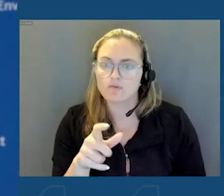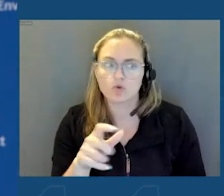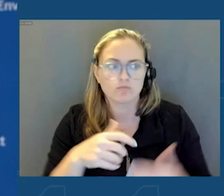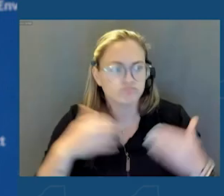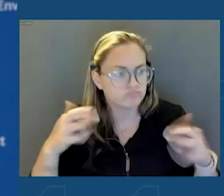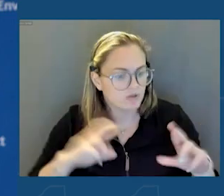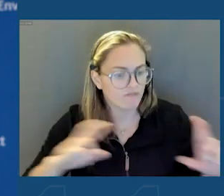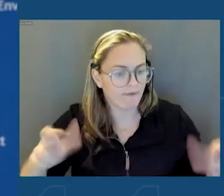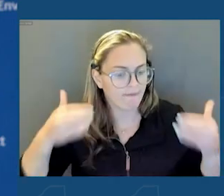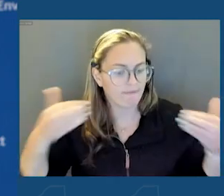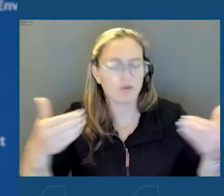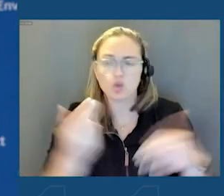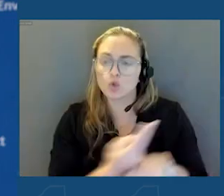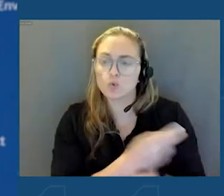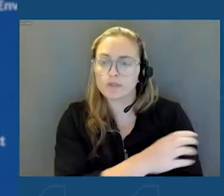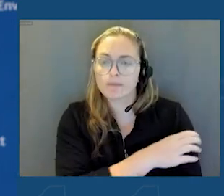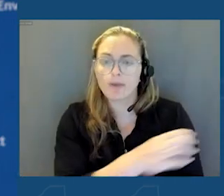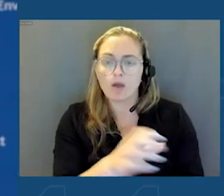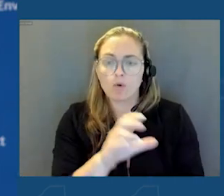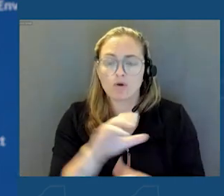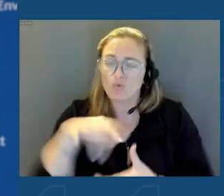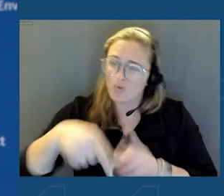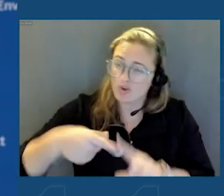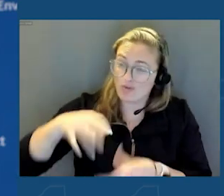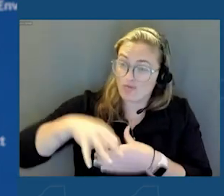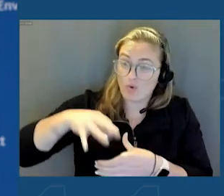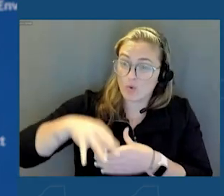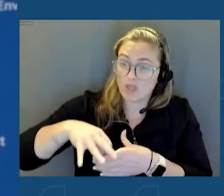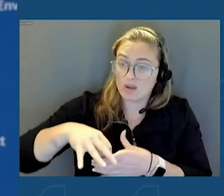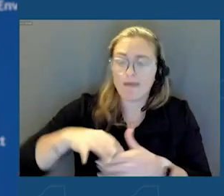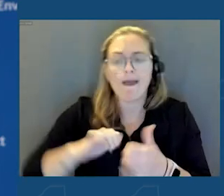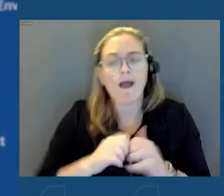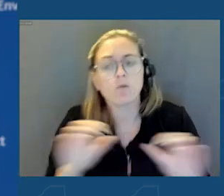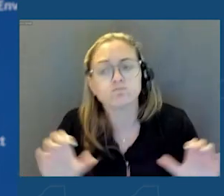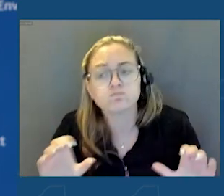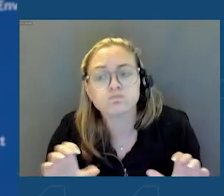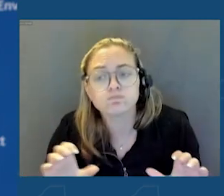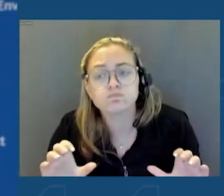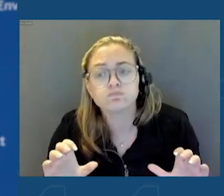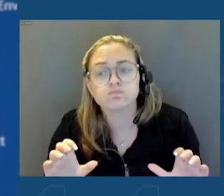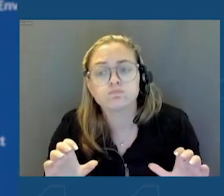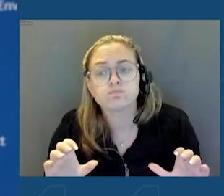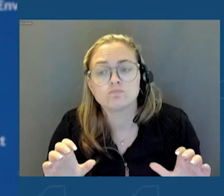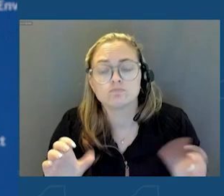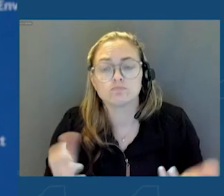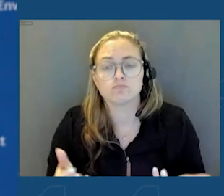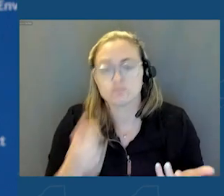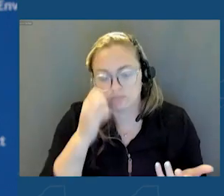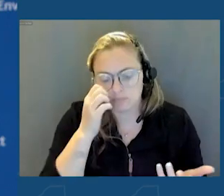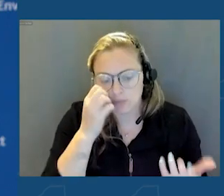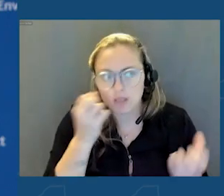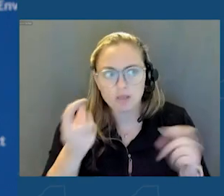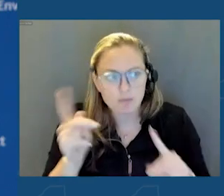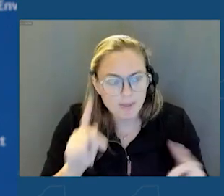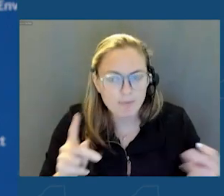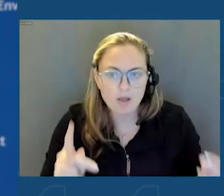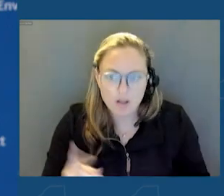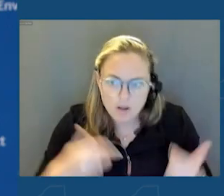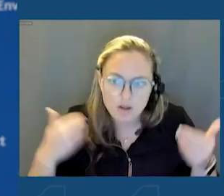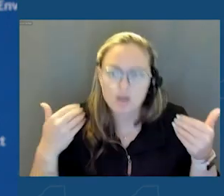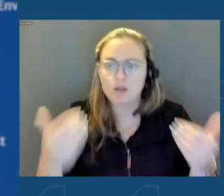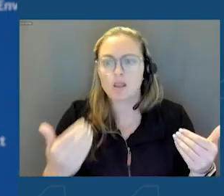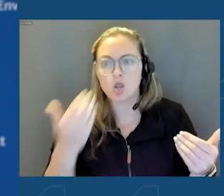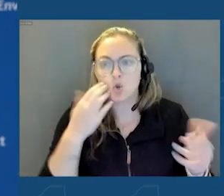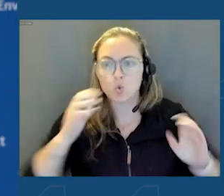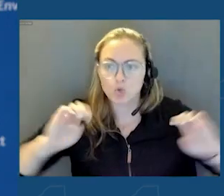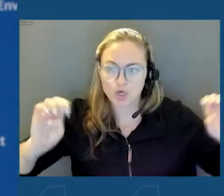of what we did at the ballot box. This wasn't necessarily a foregone conclusion. A lot of people mobilized. They understood the urgency of